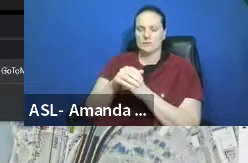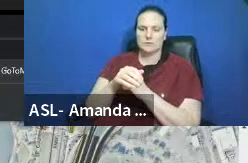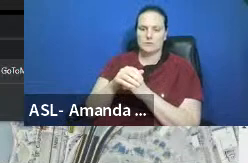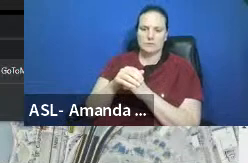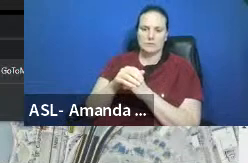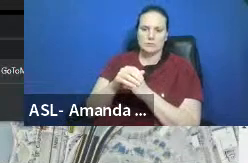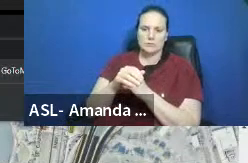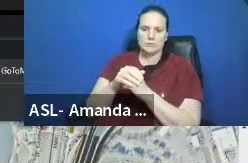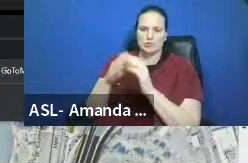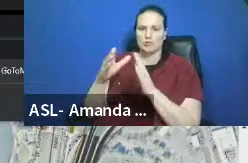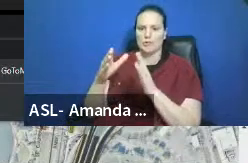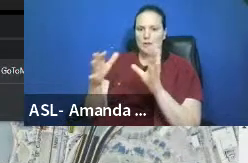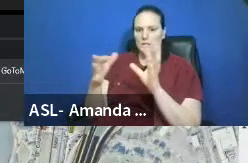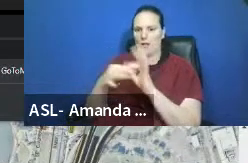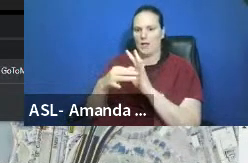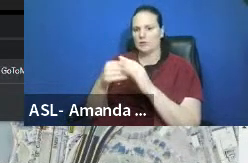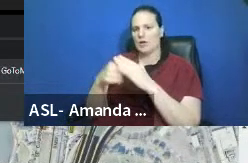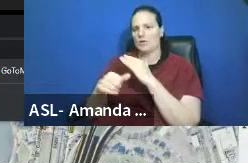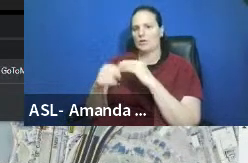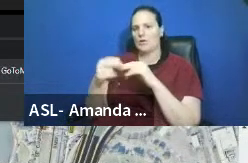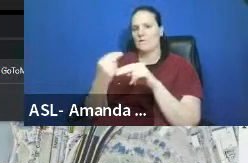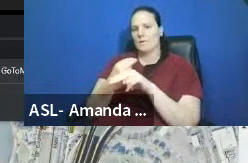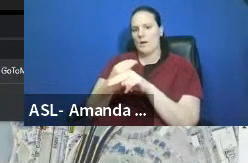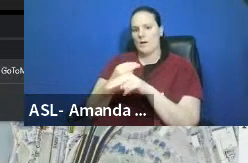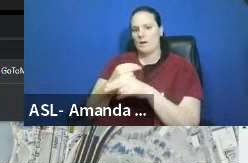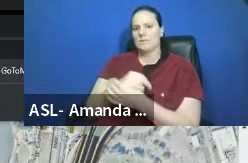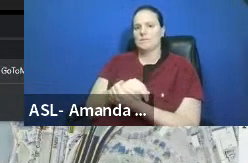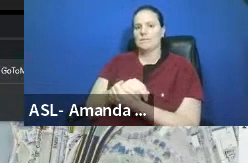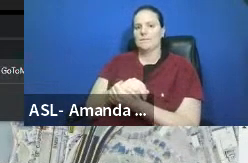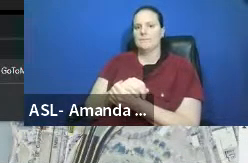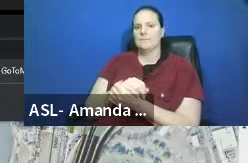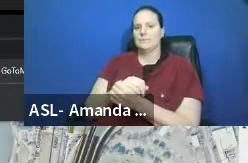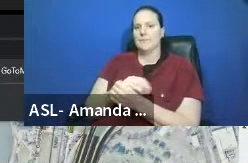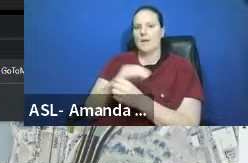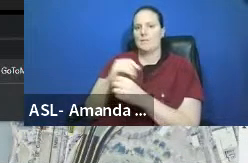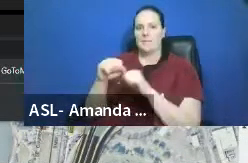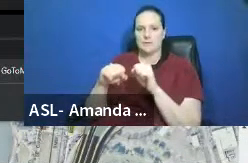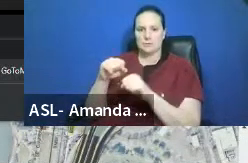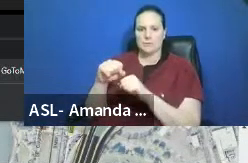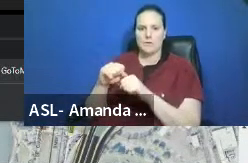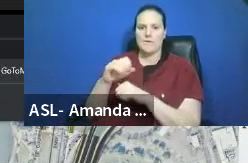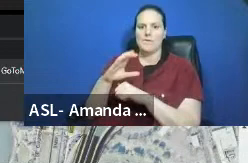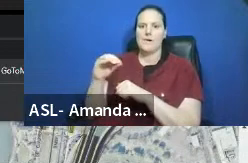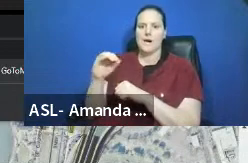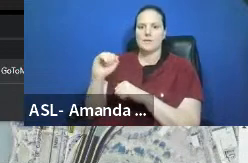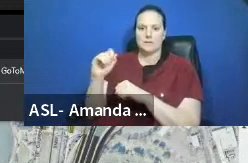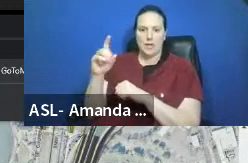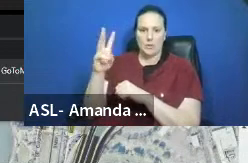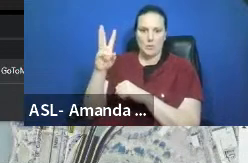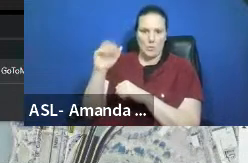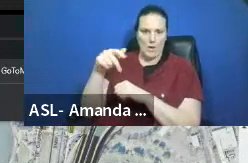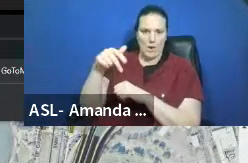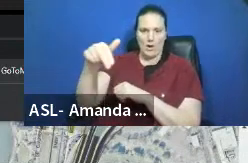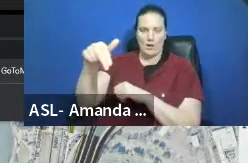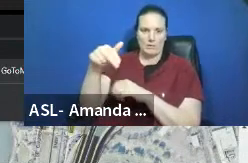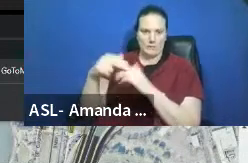street connections under the freeway, as well as the bicycle and sidewalk facilities for